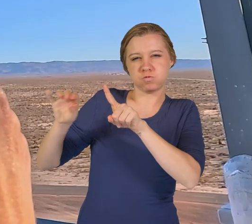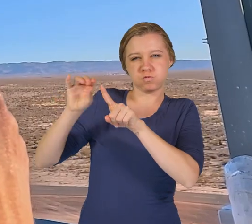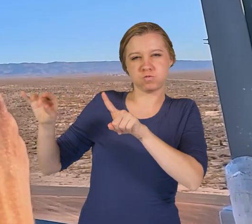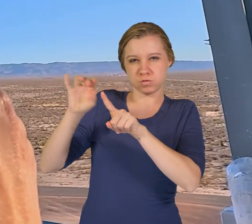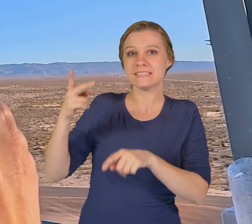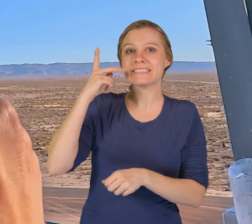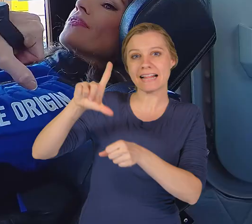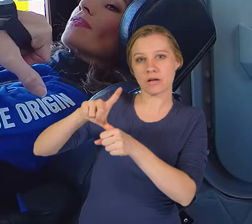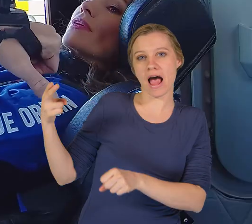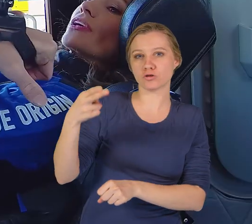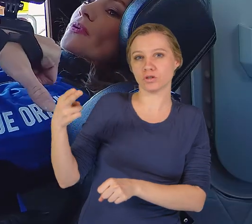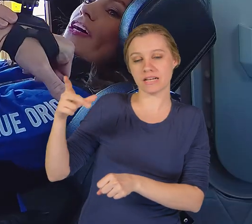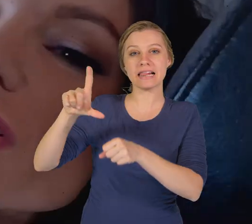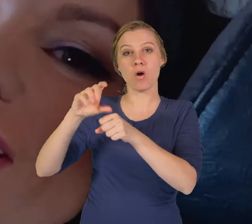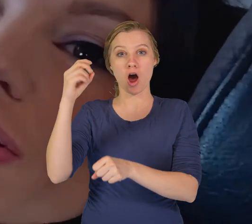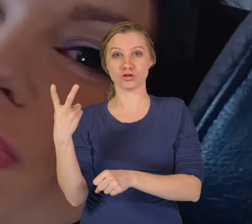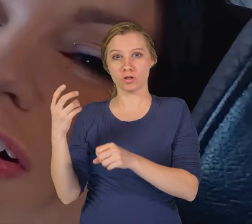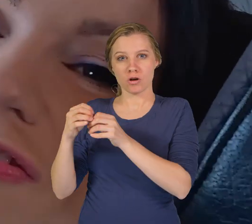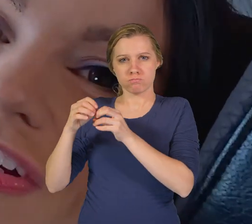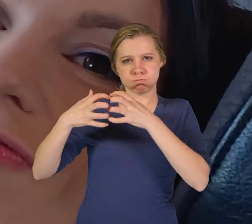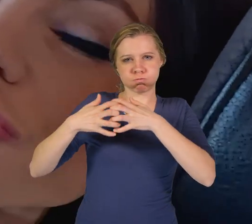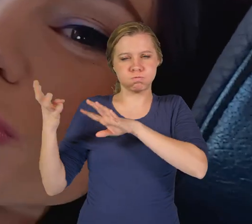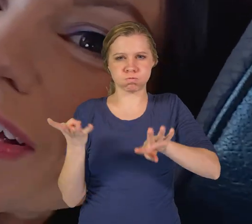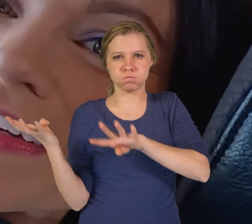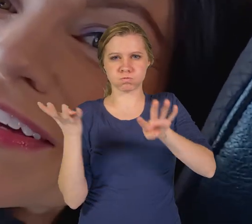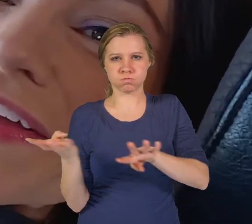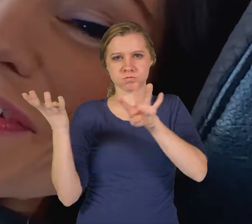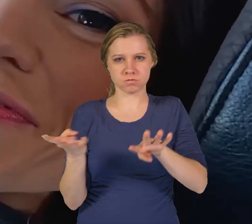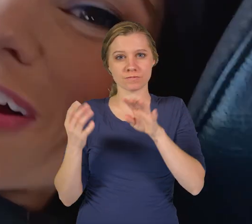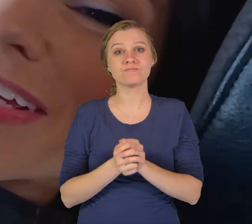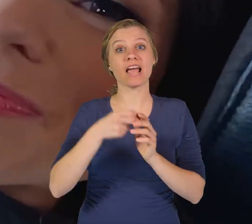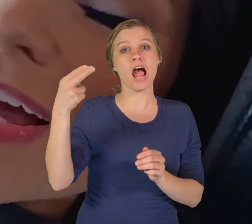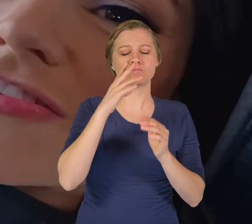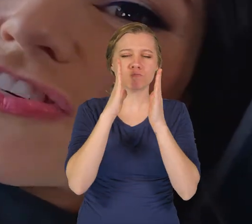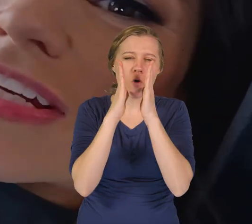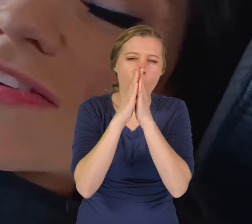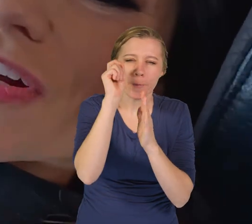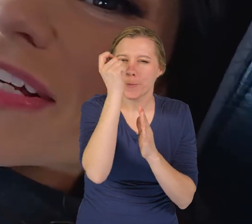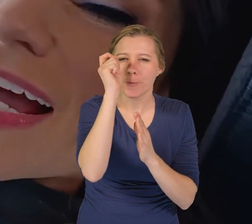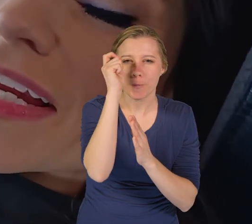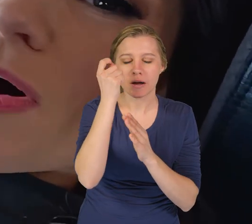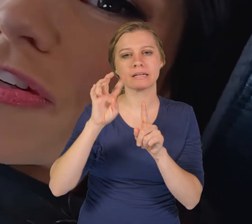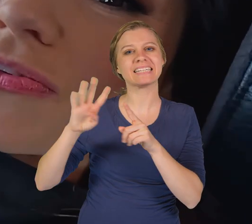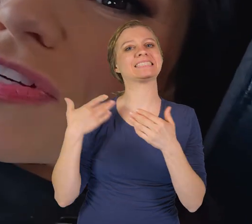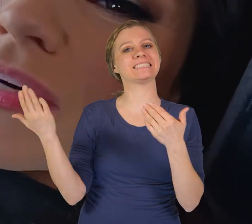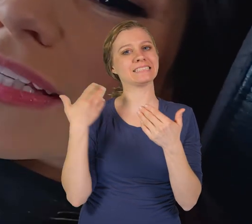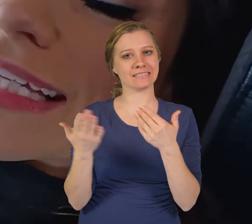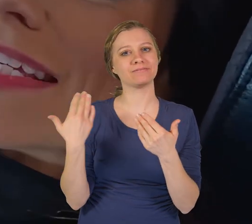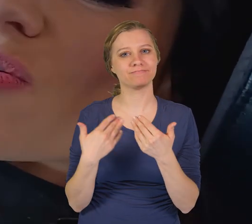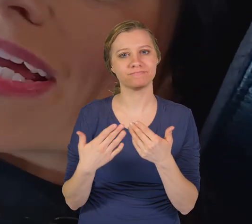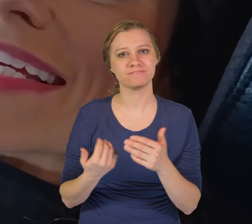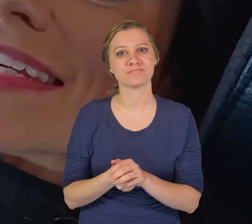hydrogen burning off. We have liquid hydrogen and liquid oxygen fueling this rocket, but hydrogen is a very tiny molecule, so